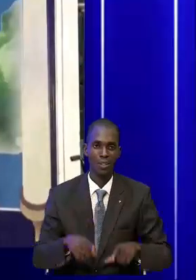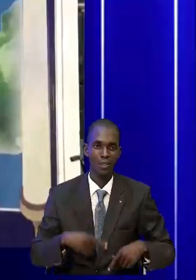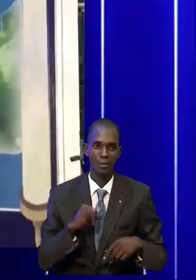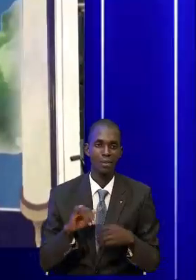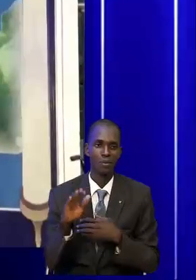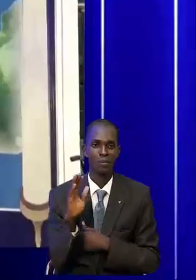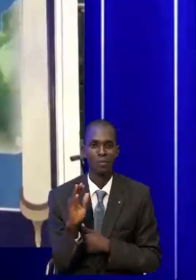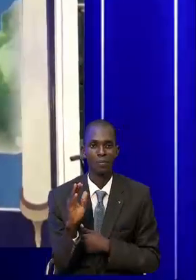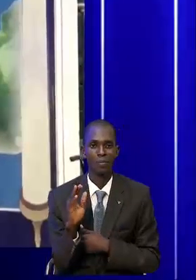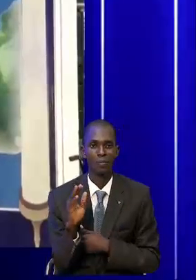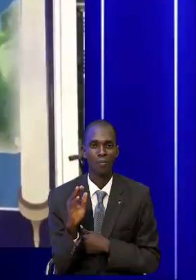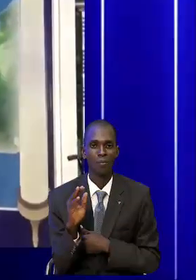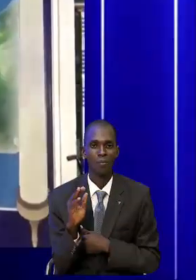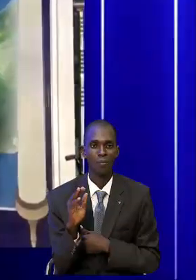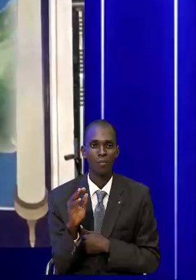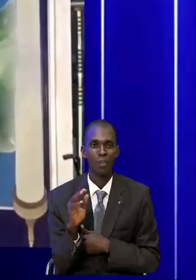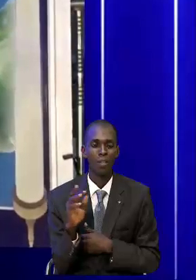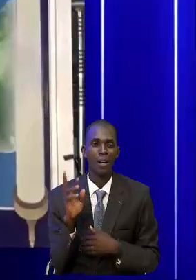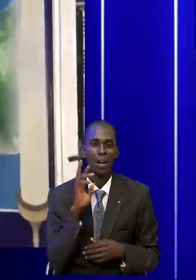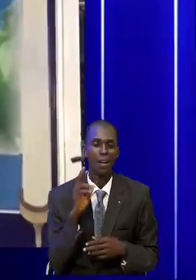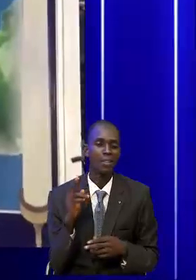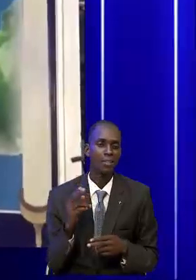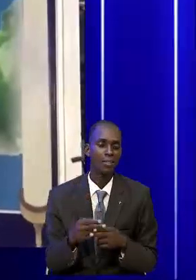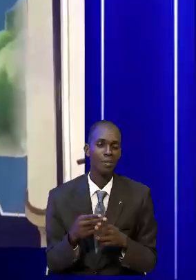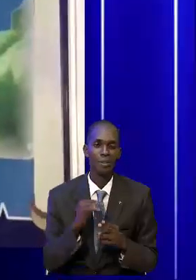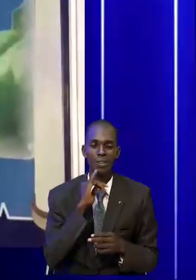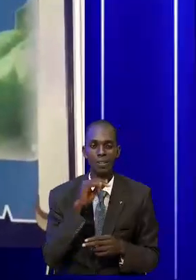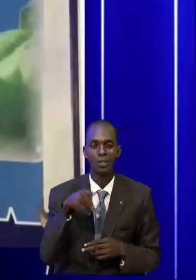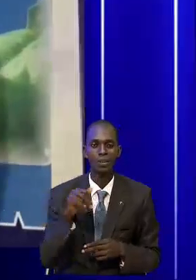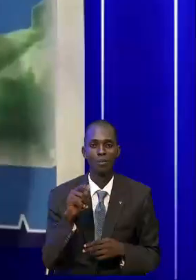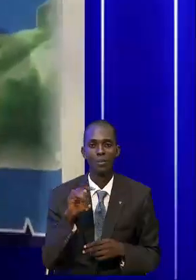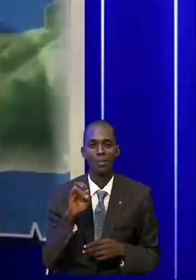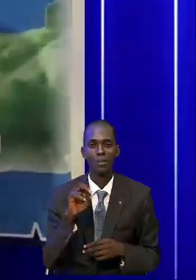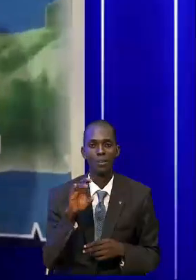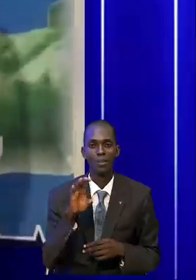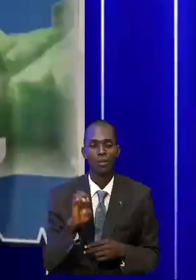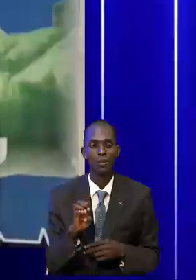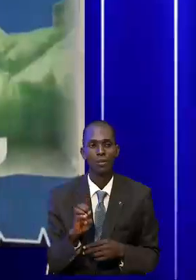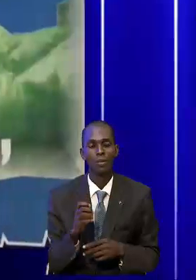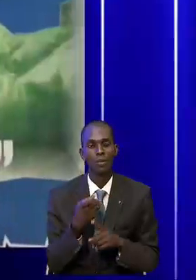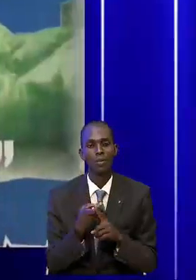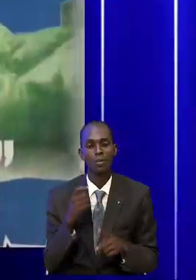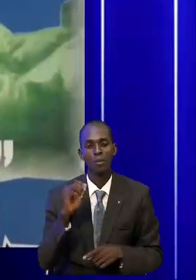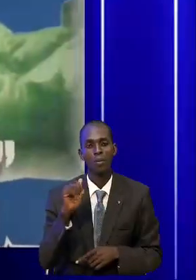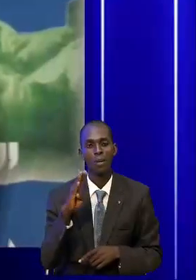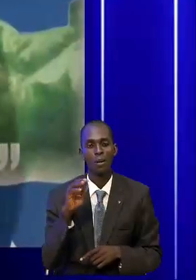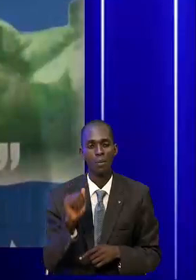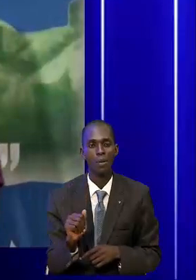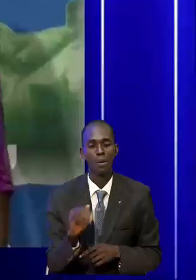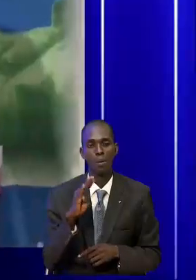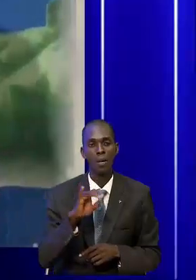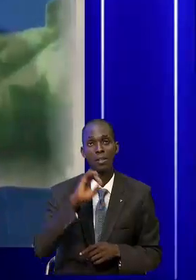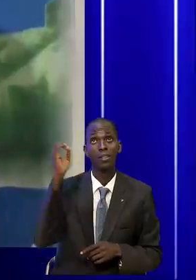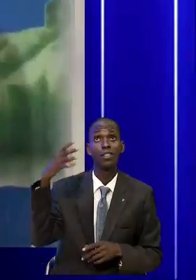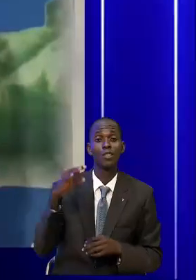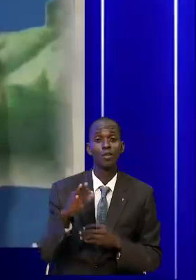Praise the Lord. Praise the living God. My name's Patience Godwin Peter